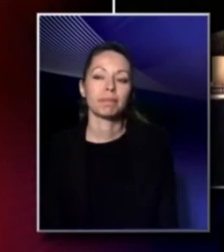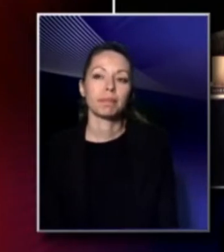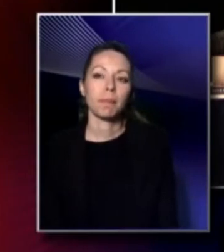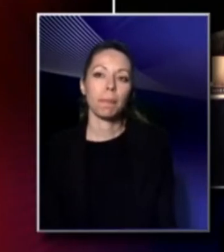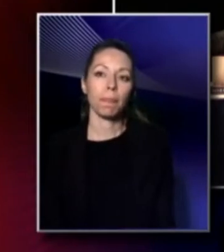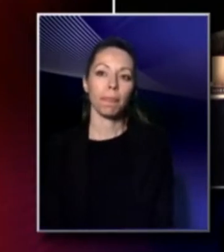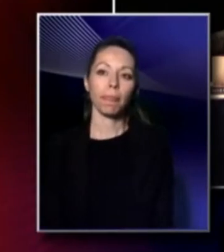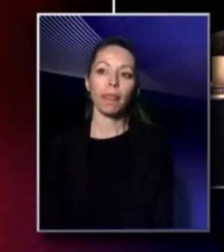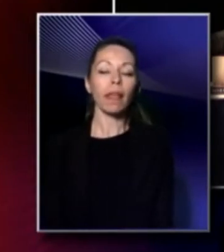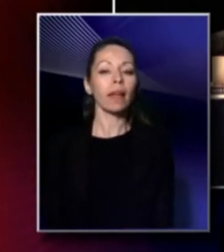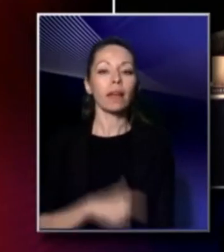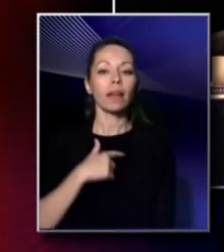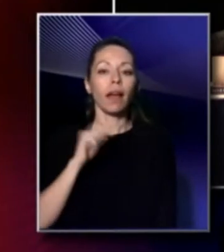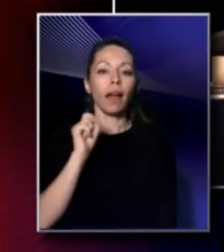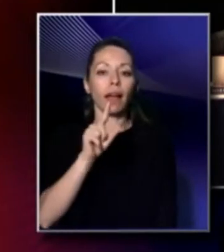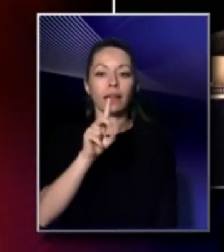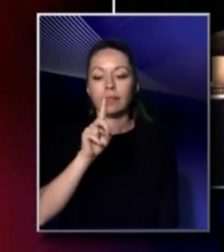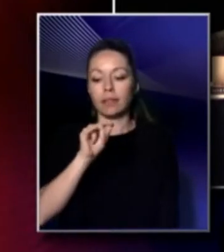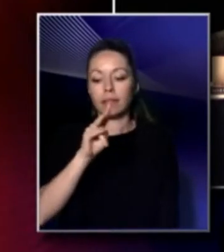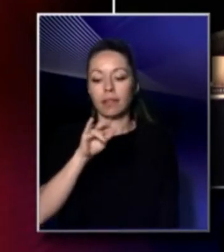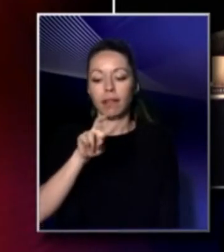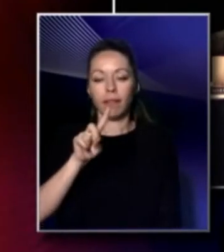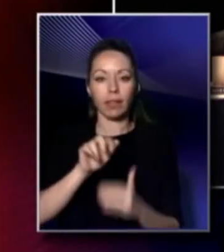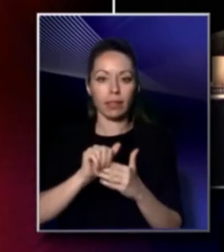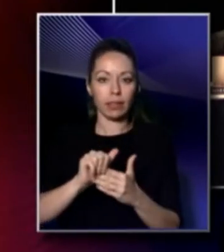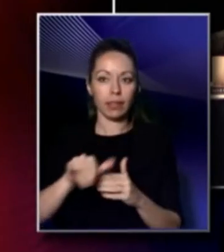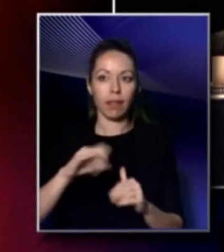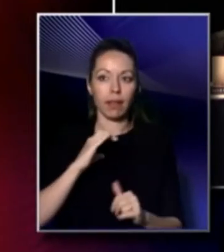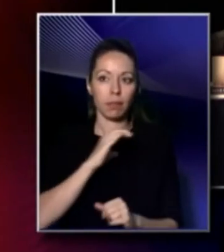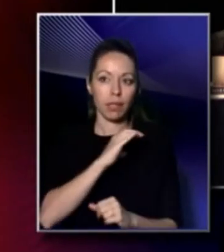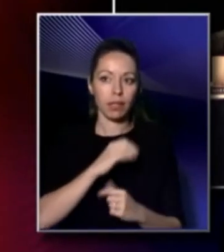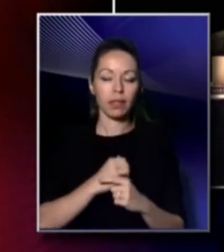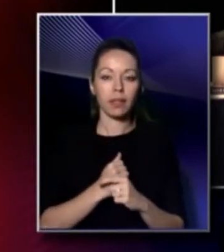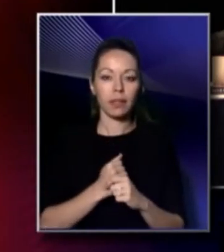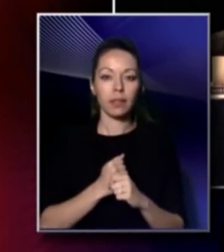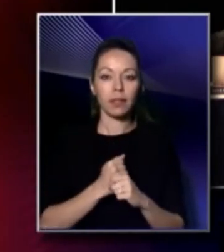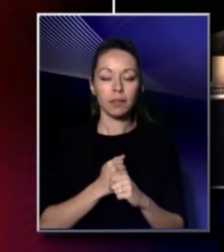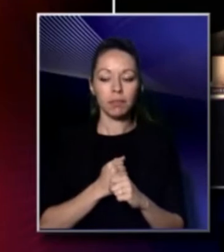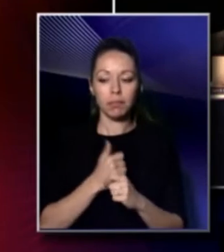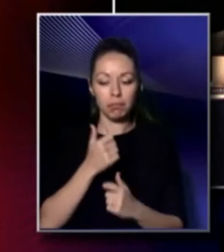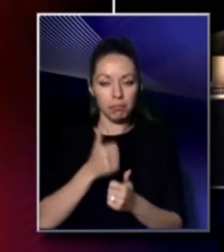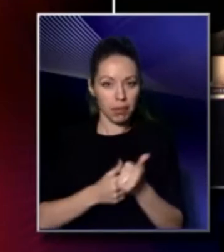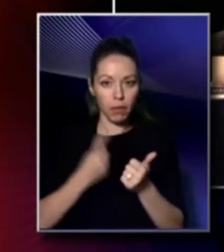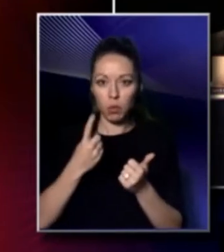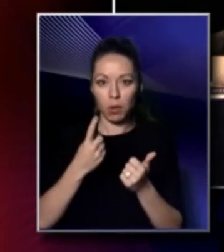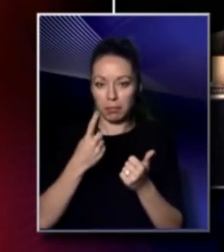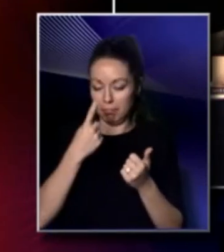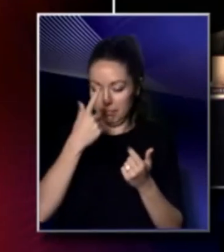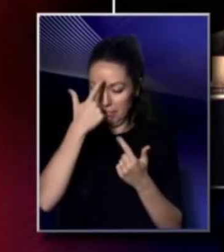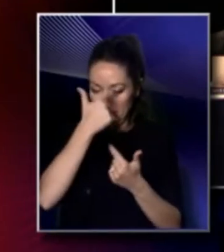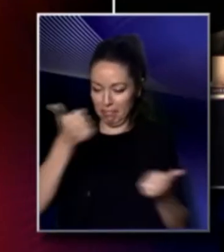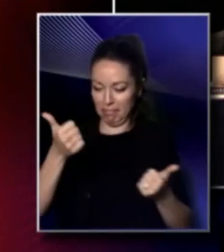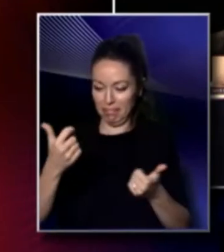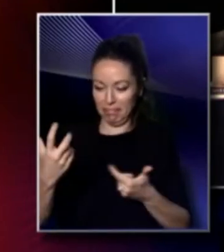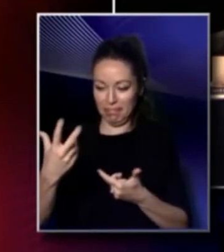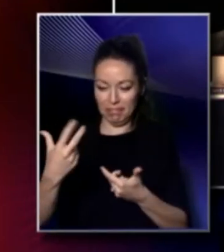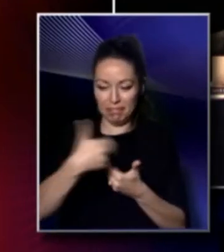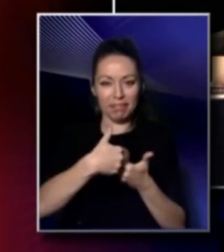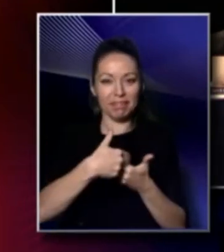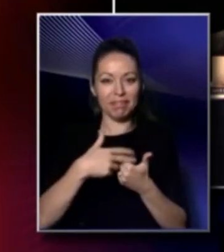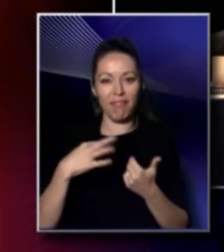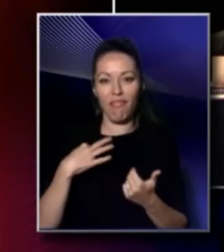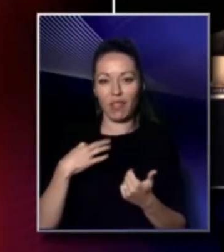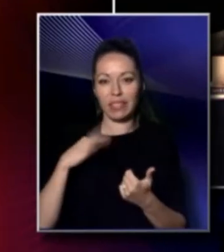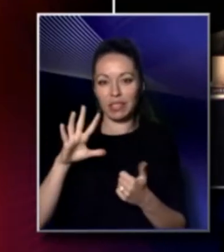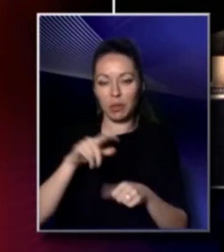So I'd ask David to lead that committee, and like I said, everybody's free to volunteer. So I would